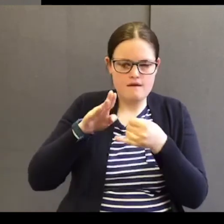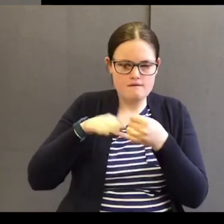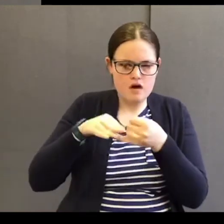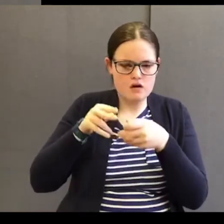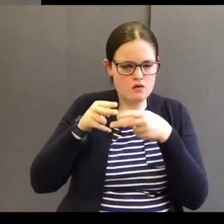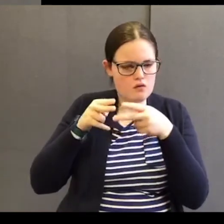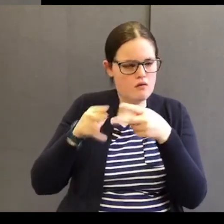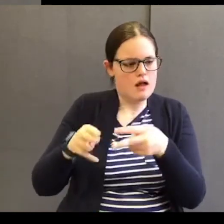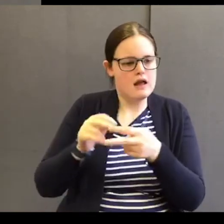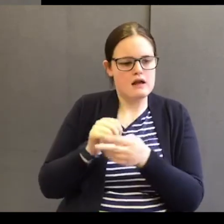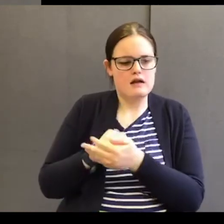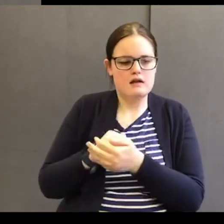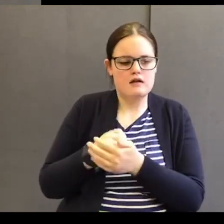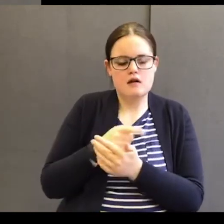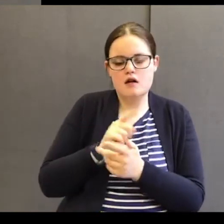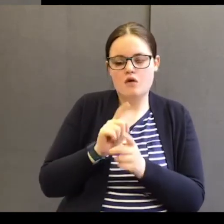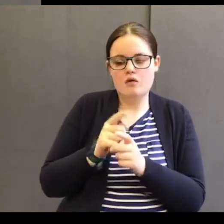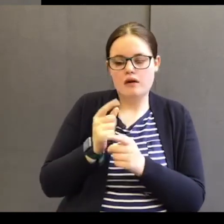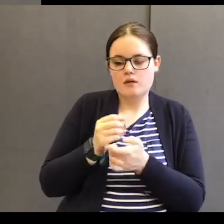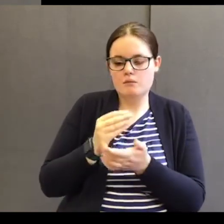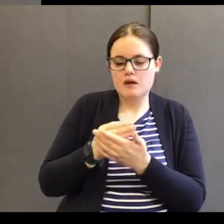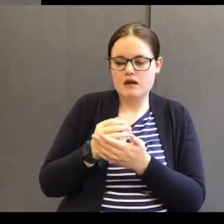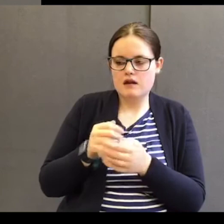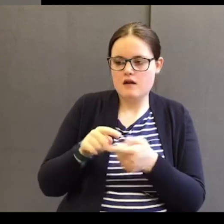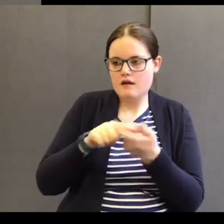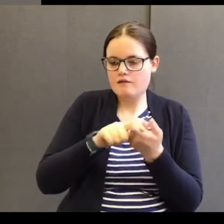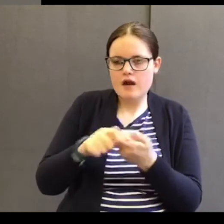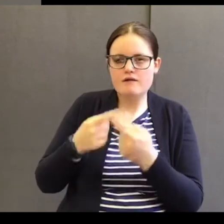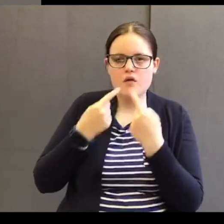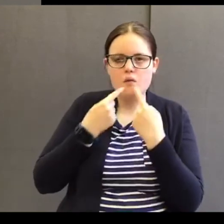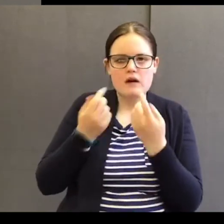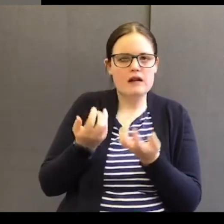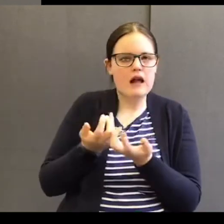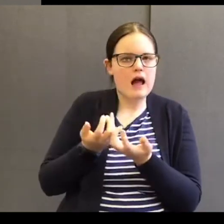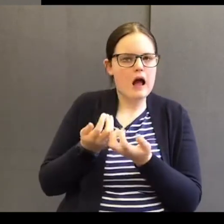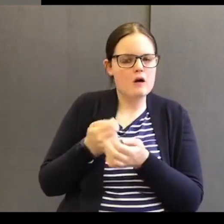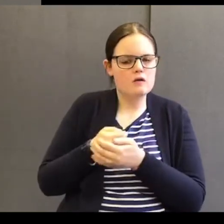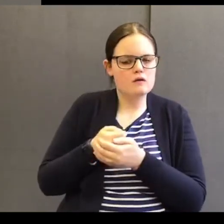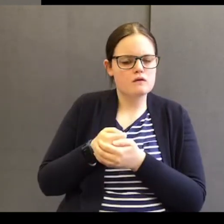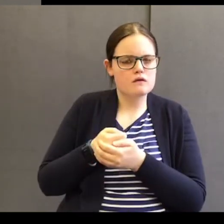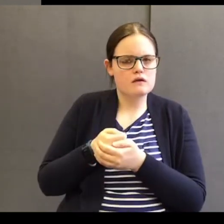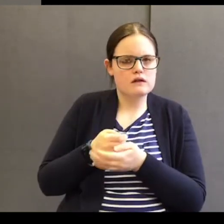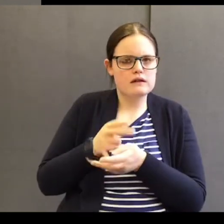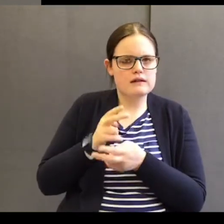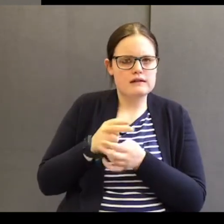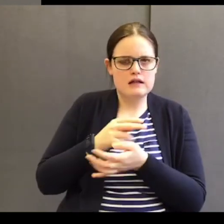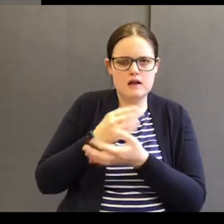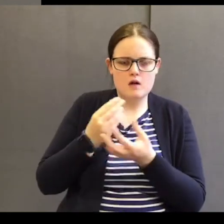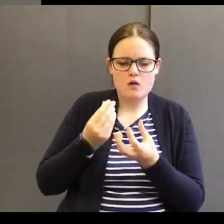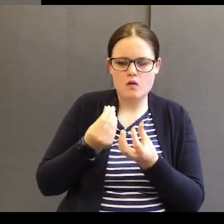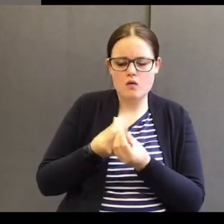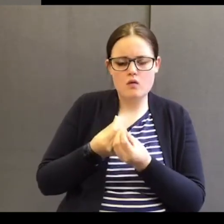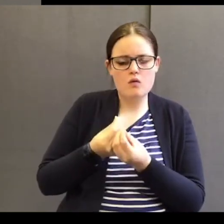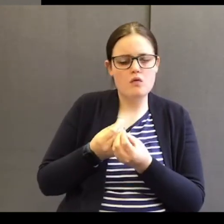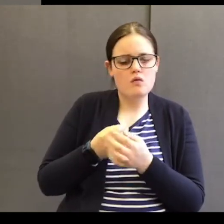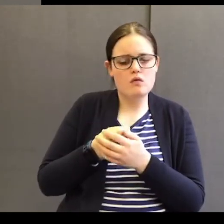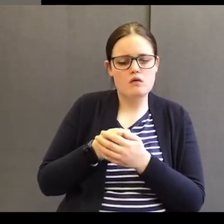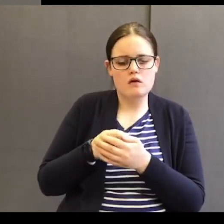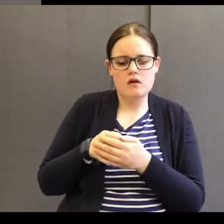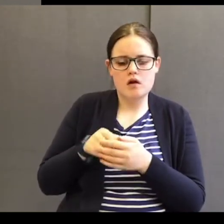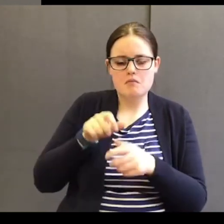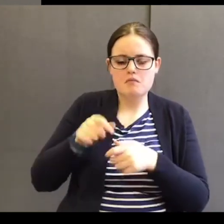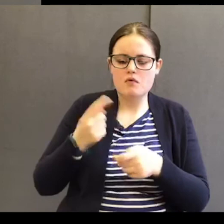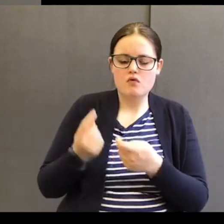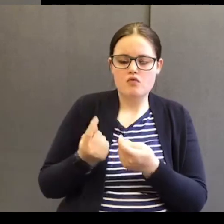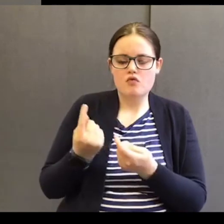we close, the final way in which we can be a faithful witness. You see,